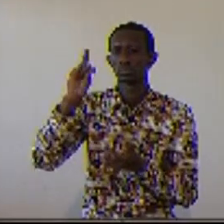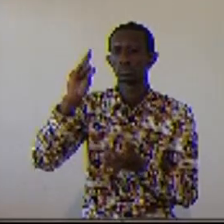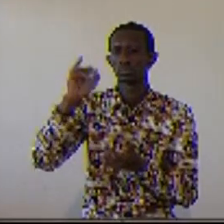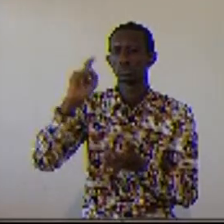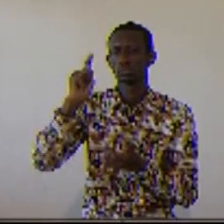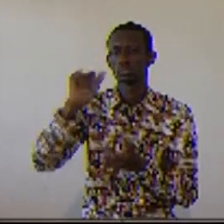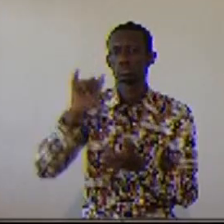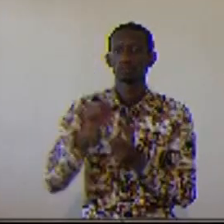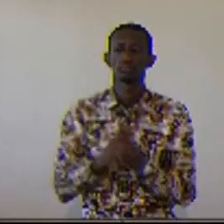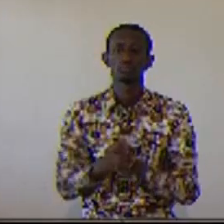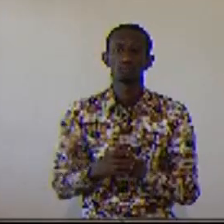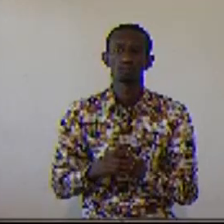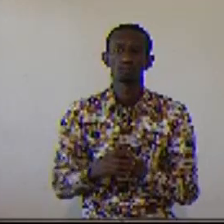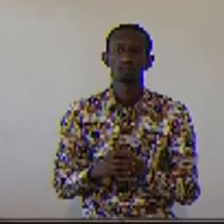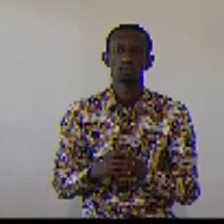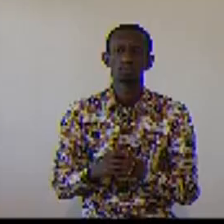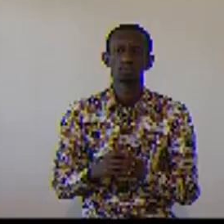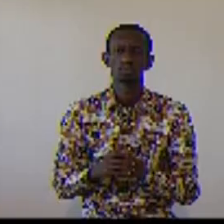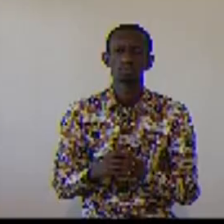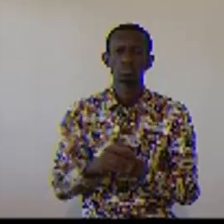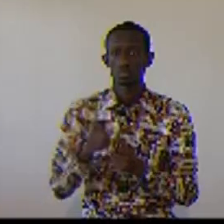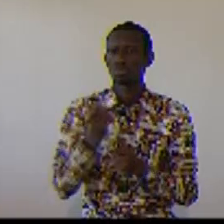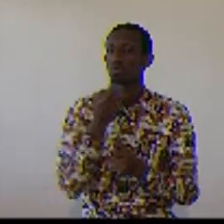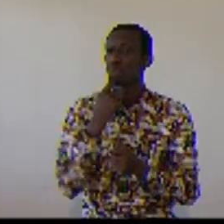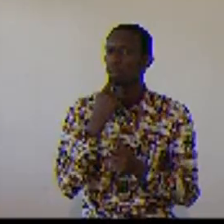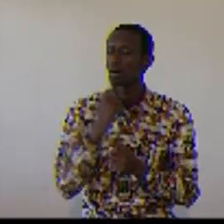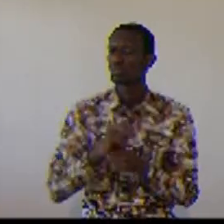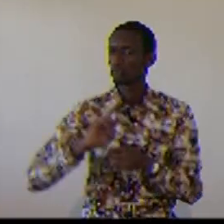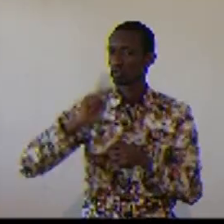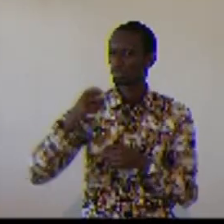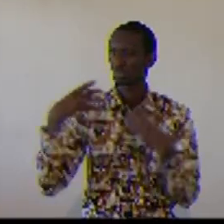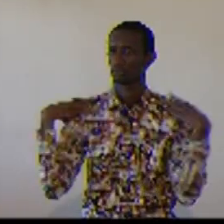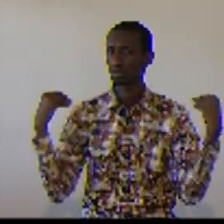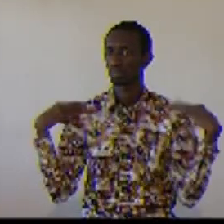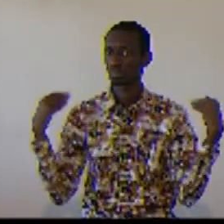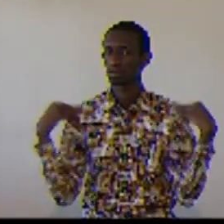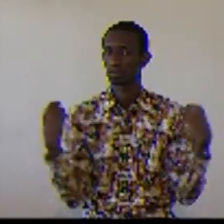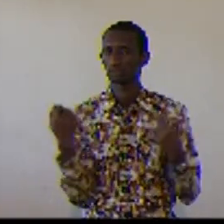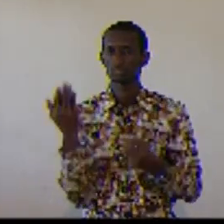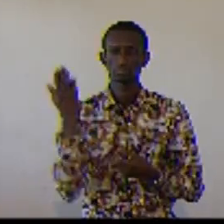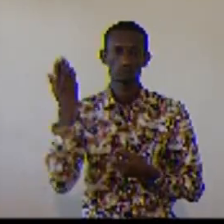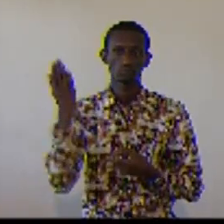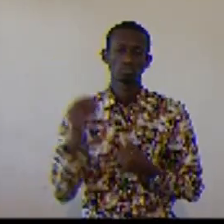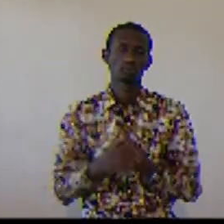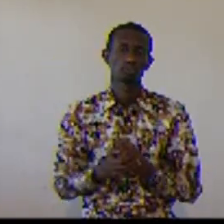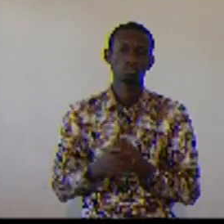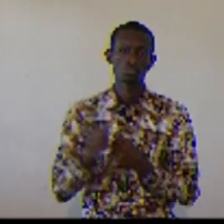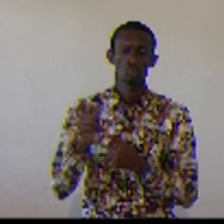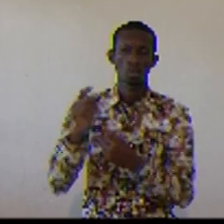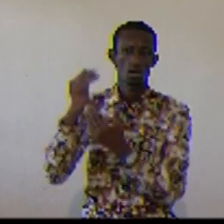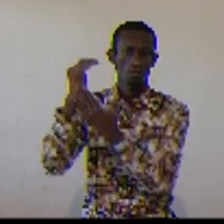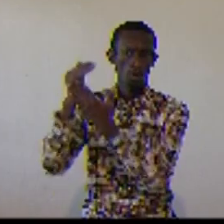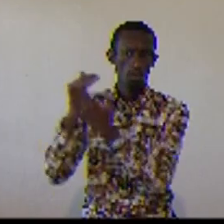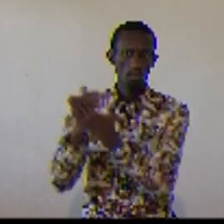So you have to answer this exercise. Arrange the following groups in order of